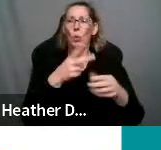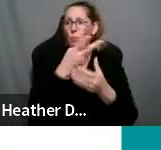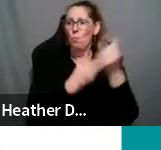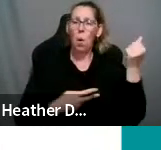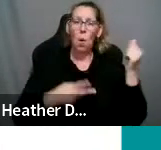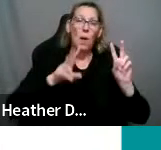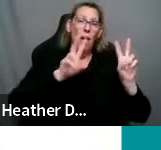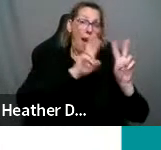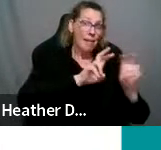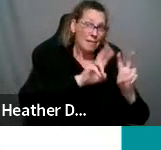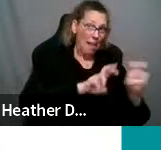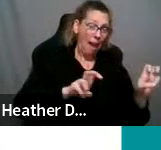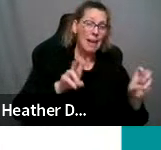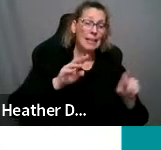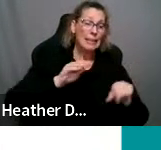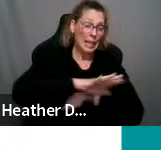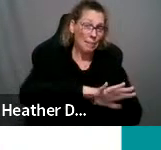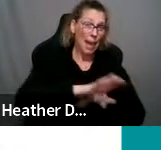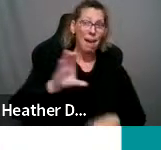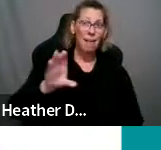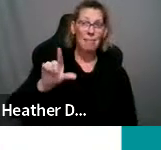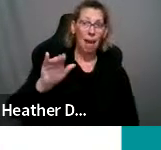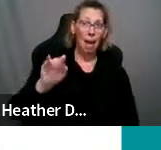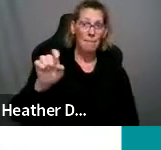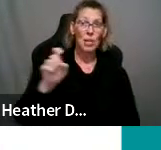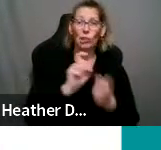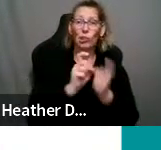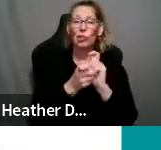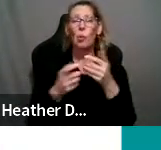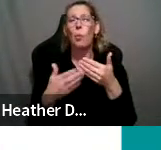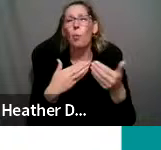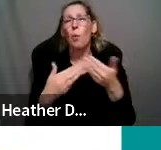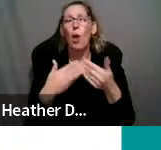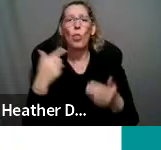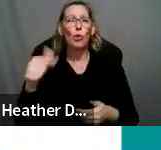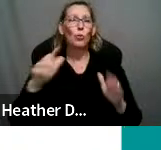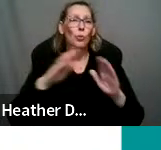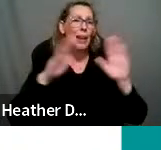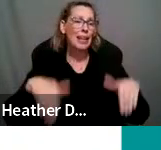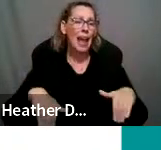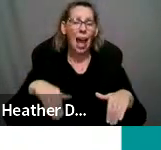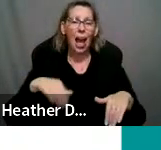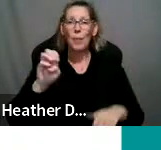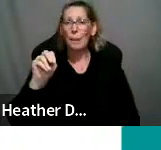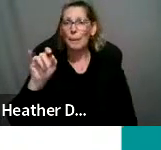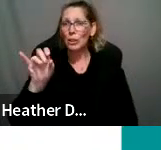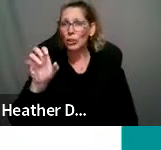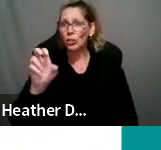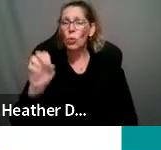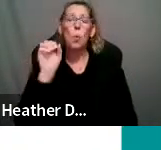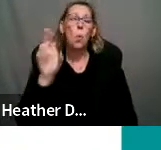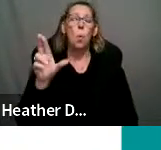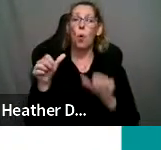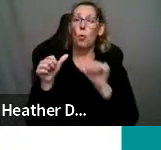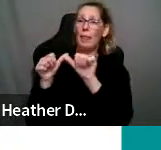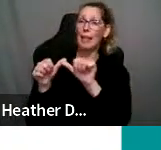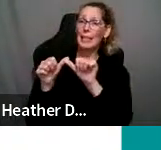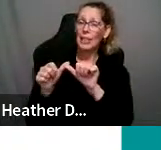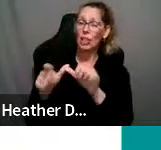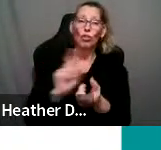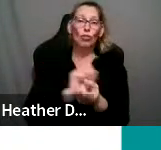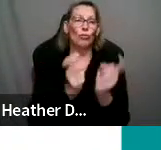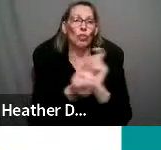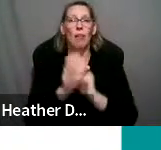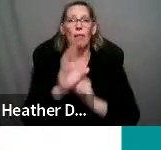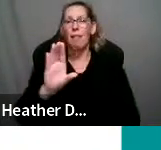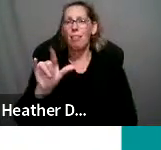analyzing impacts to climate change, whether it be greenhouse gas emissions or resiliency to changes in